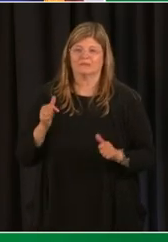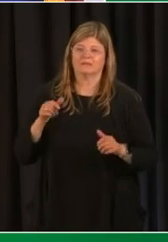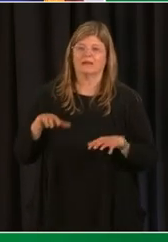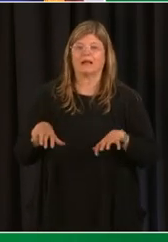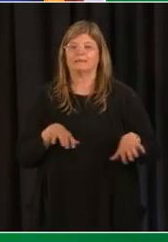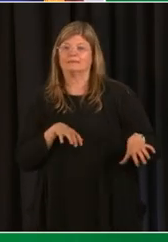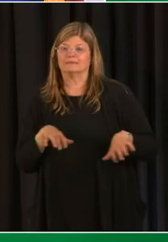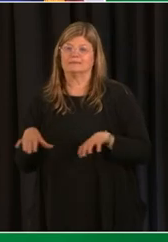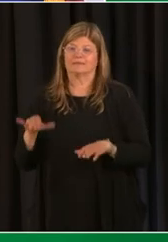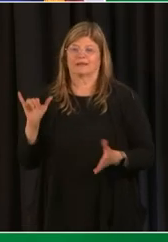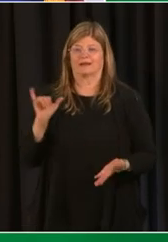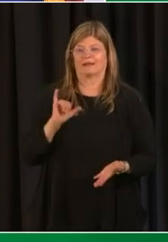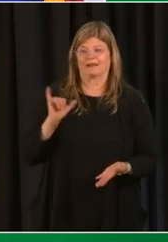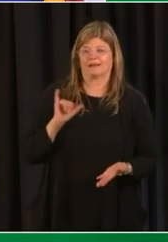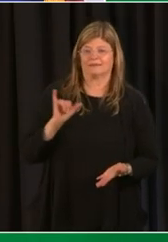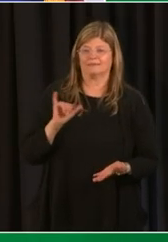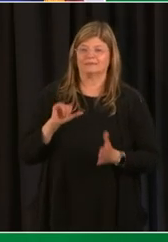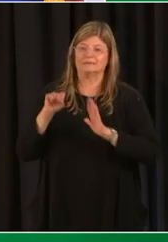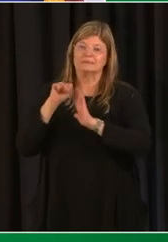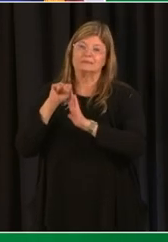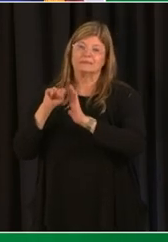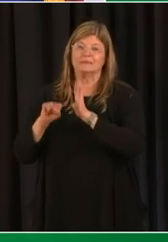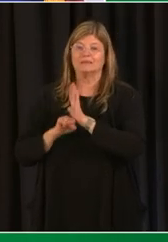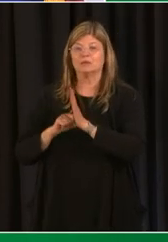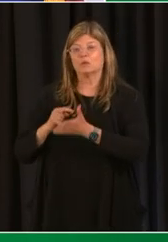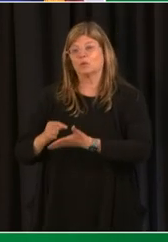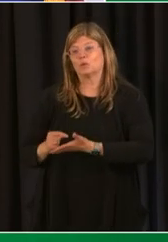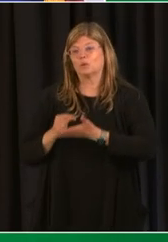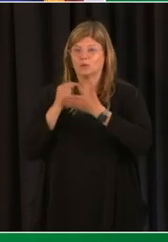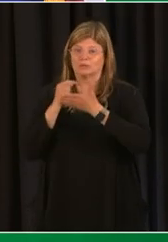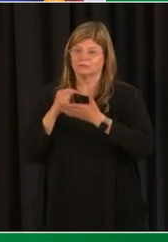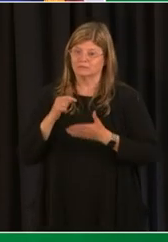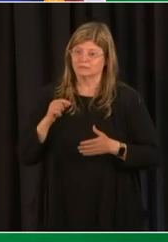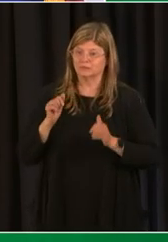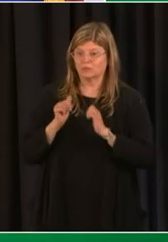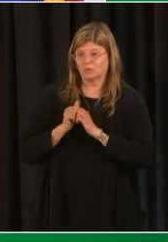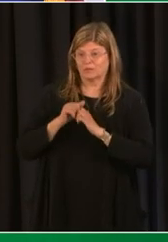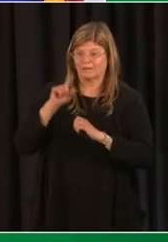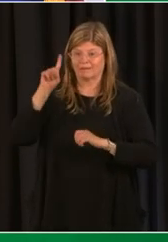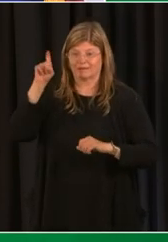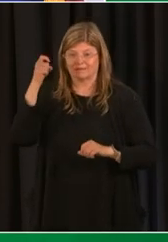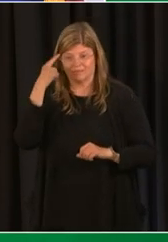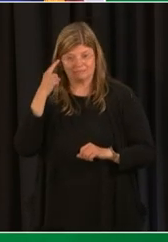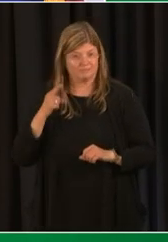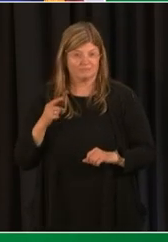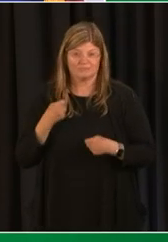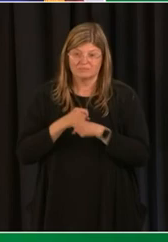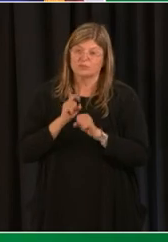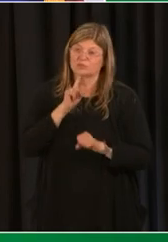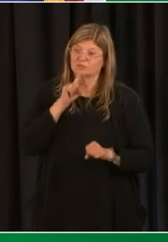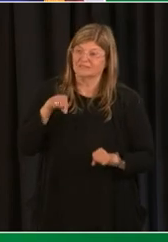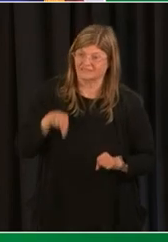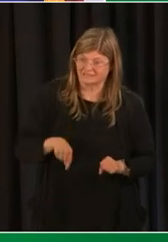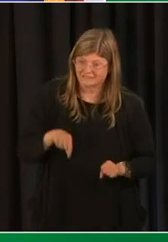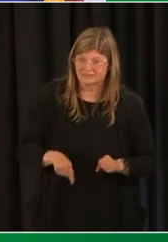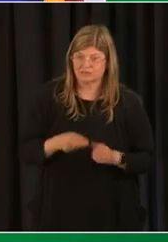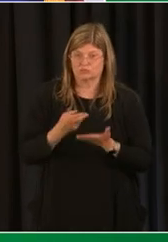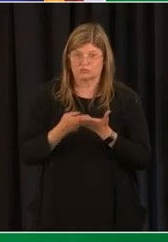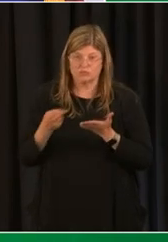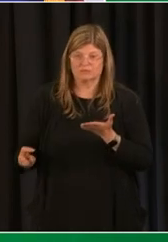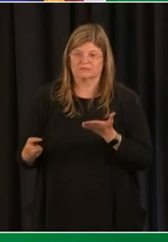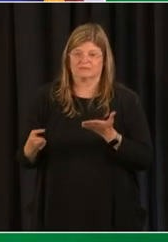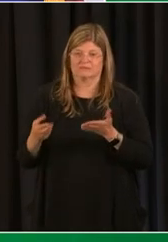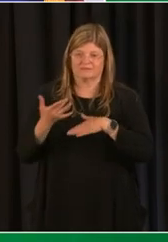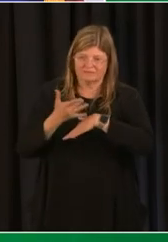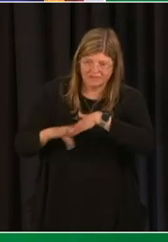act like a state, but we're treated like a state with the federal government. And so in that fight, she made sure that this resource was